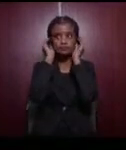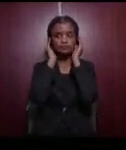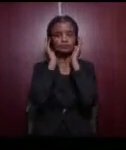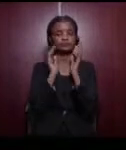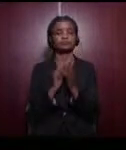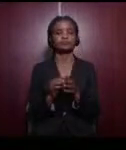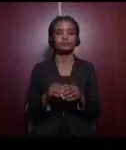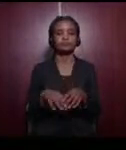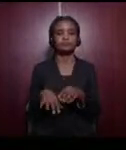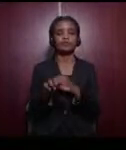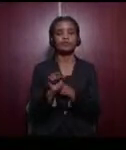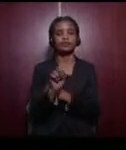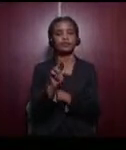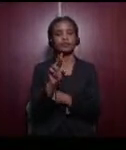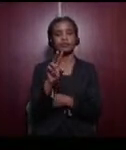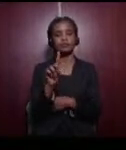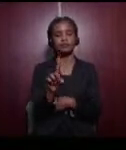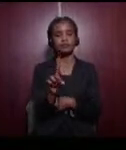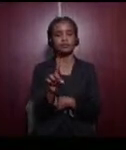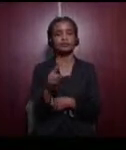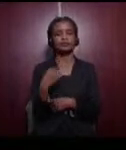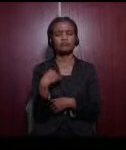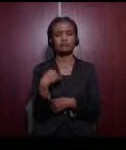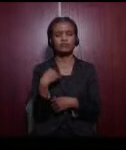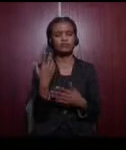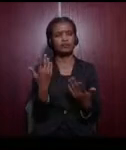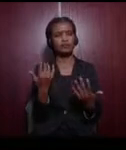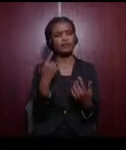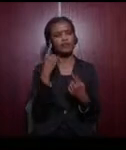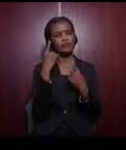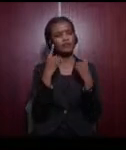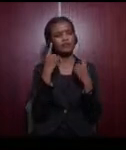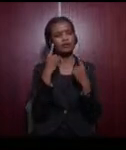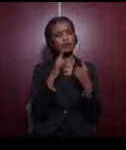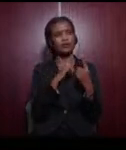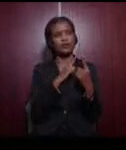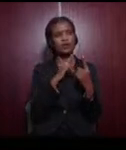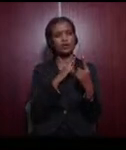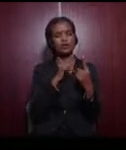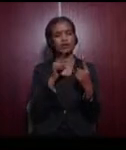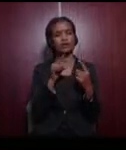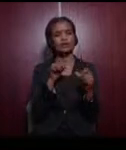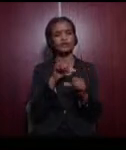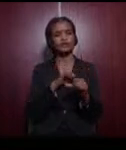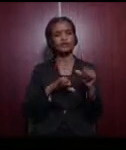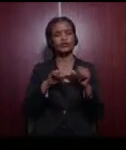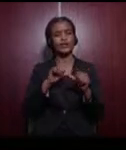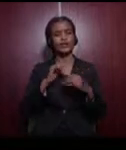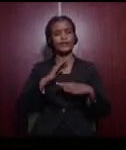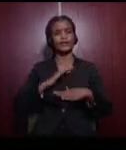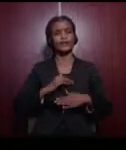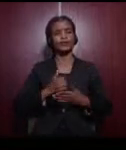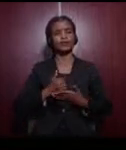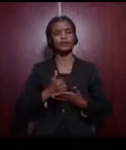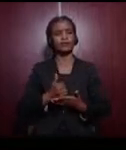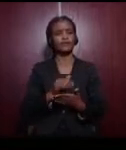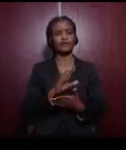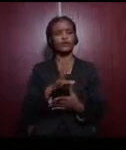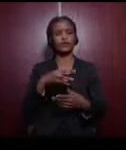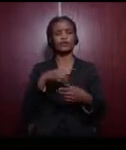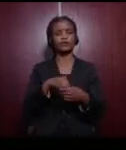SRD, okay, I'm wondering why social relief distress is not included in